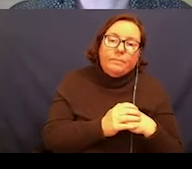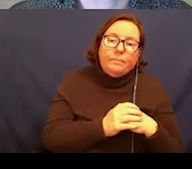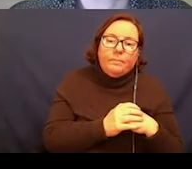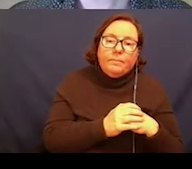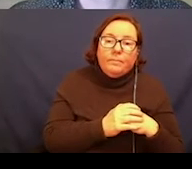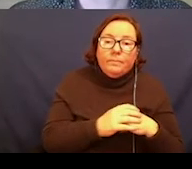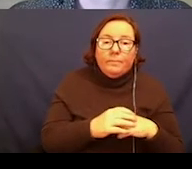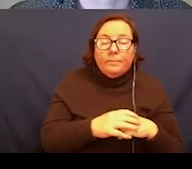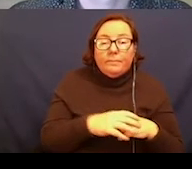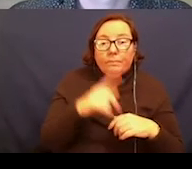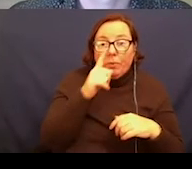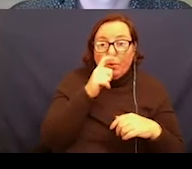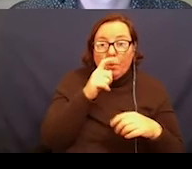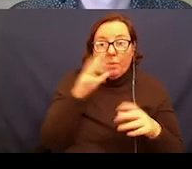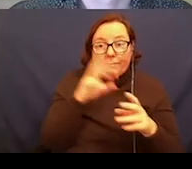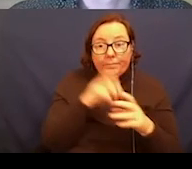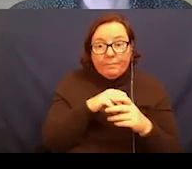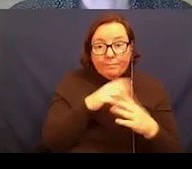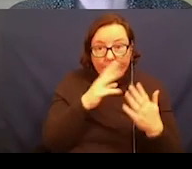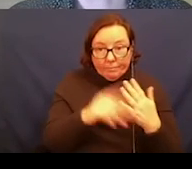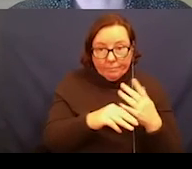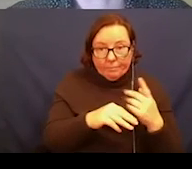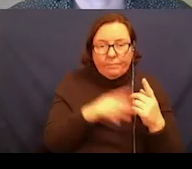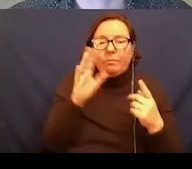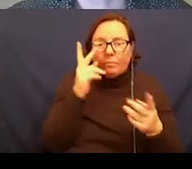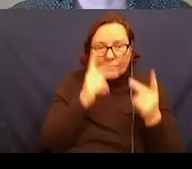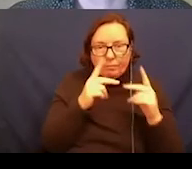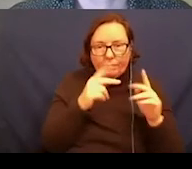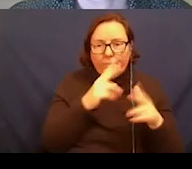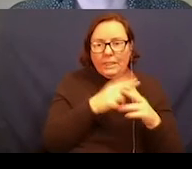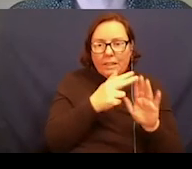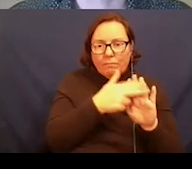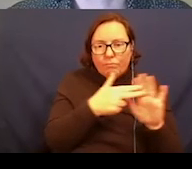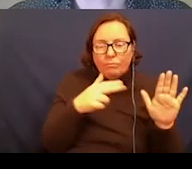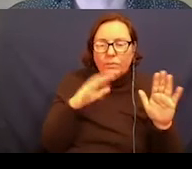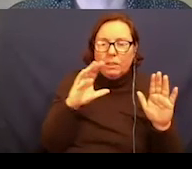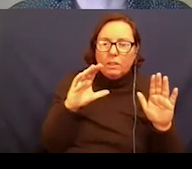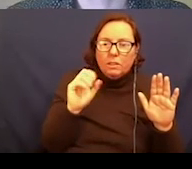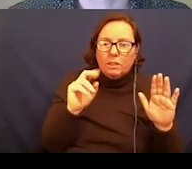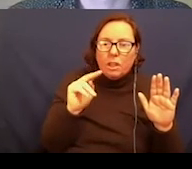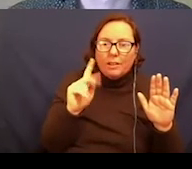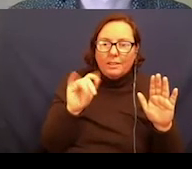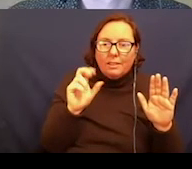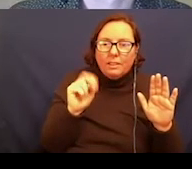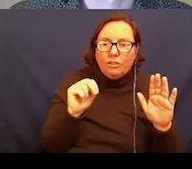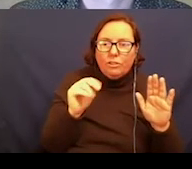Customers of the program would see Constellation New Energy on their bill.